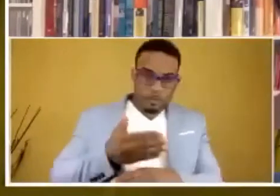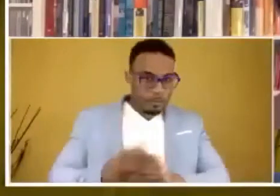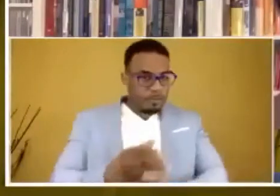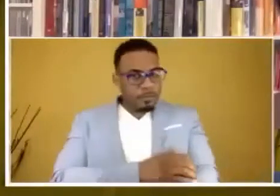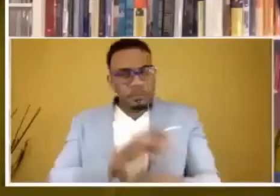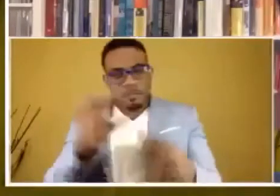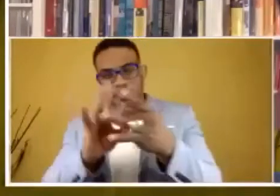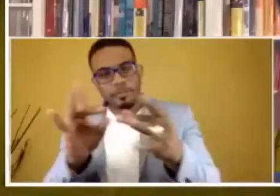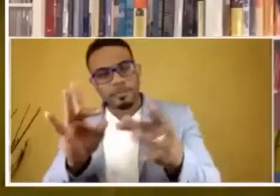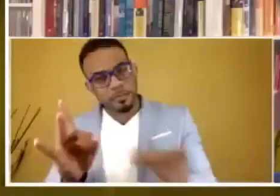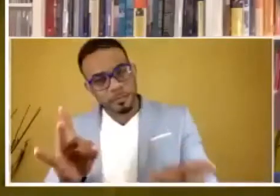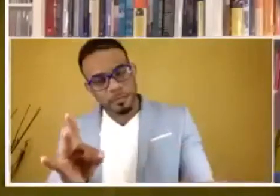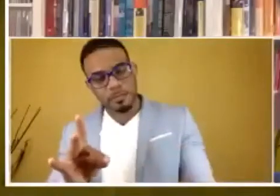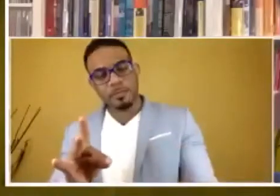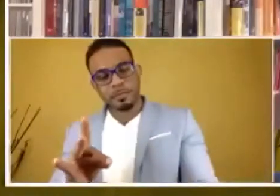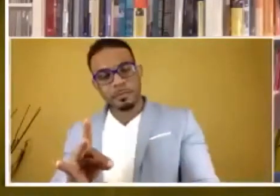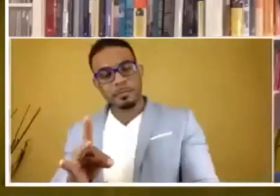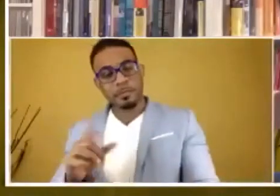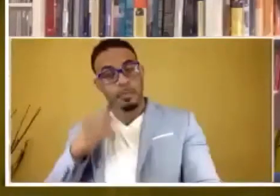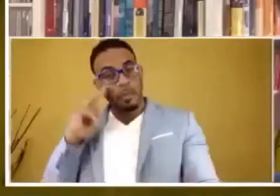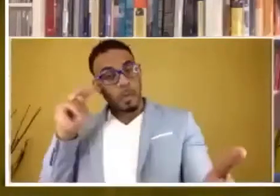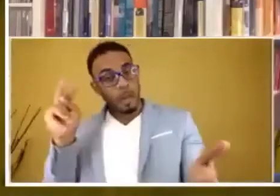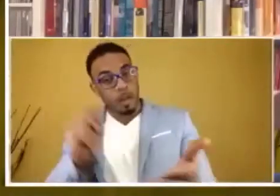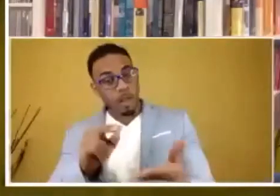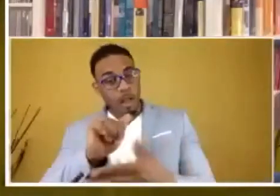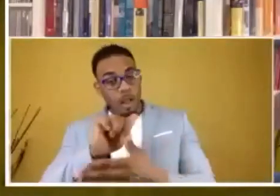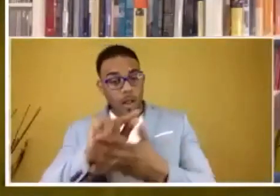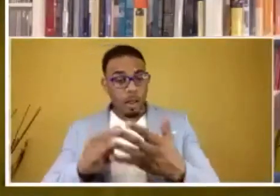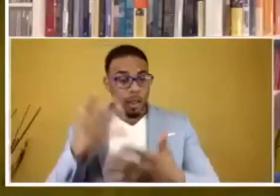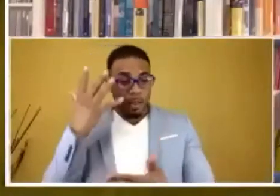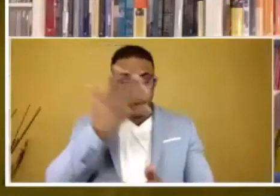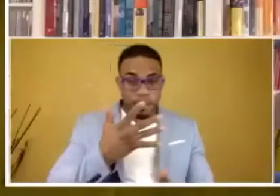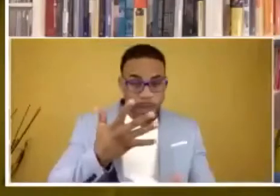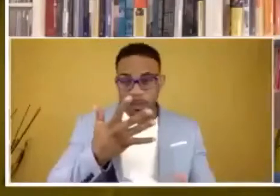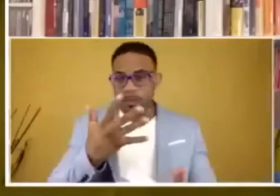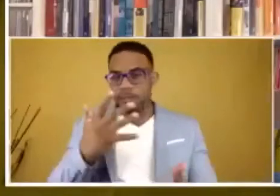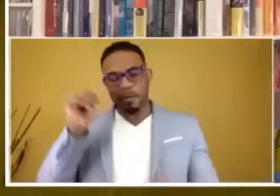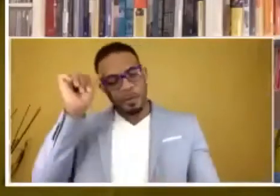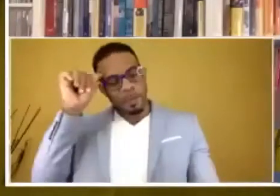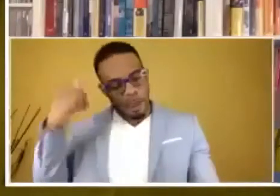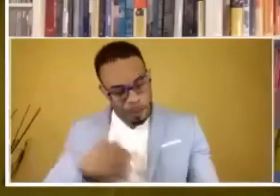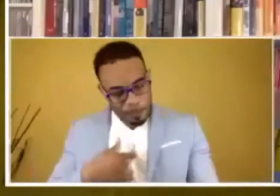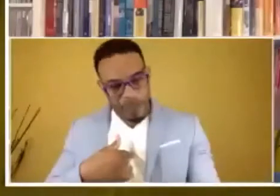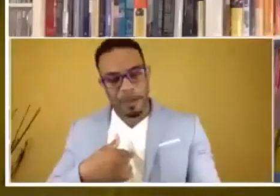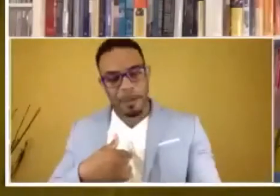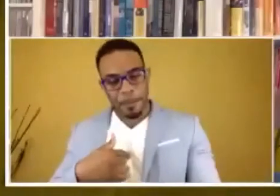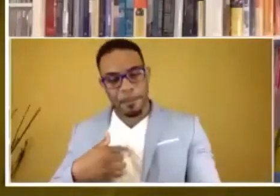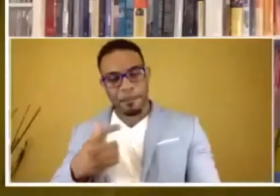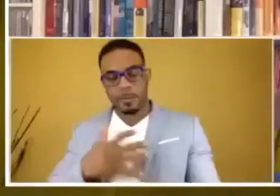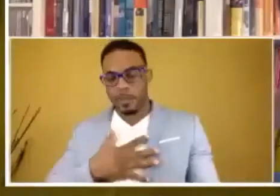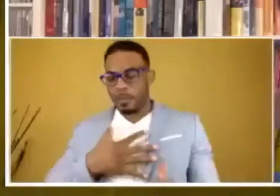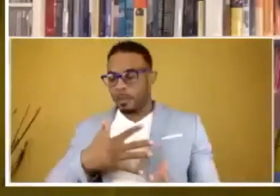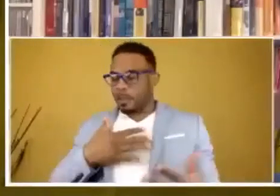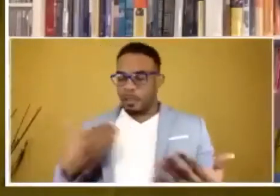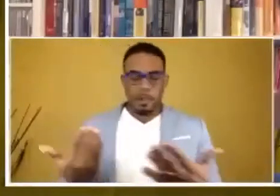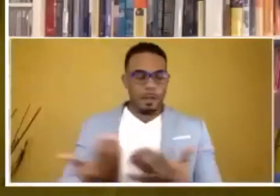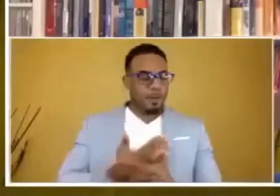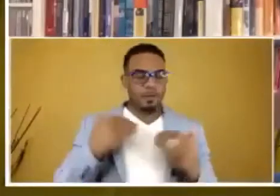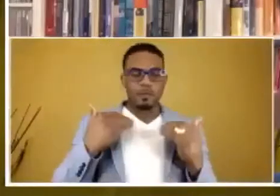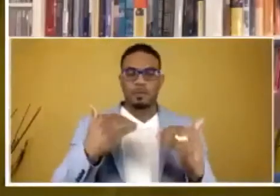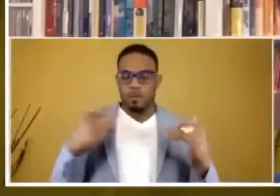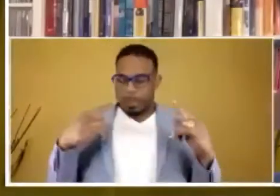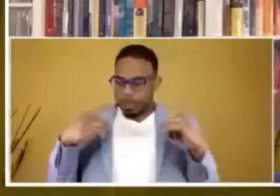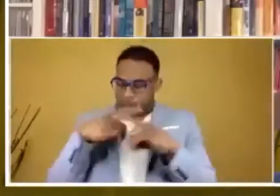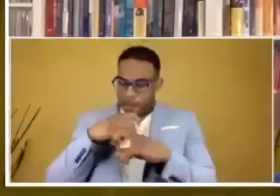words. I think looking at all those faces reminds me of the breadth of our movement, the complexity of